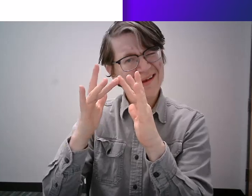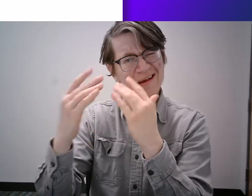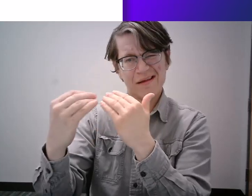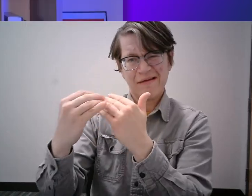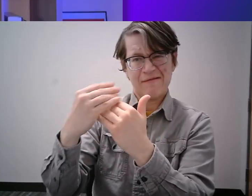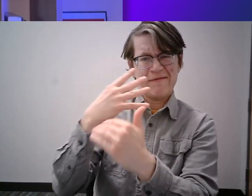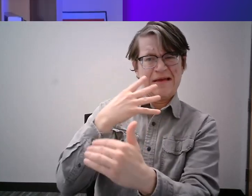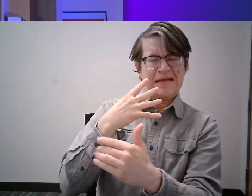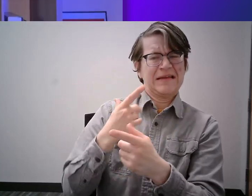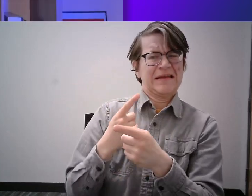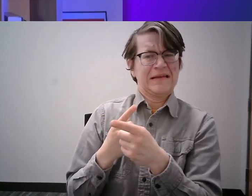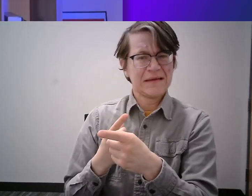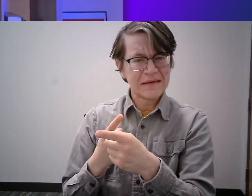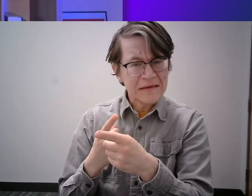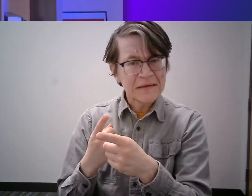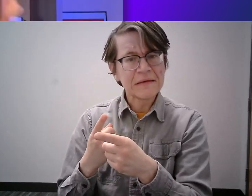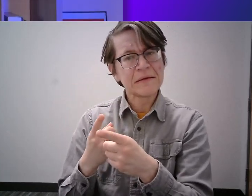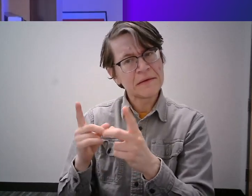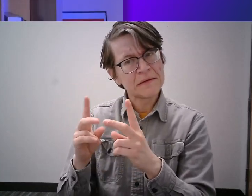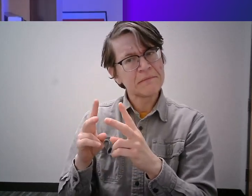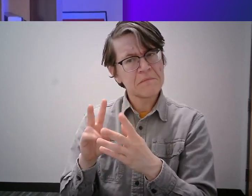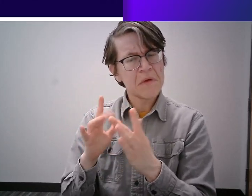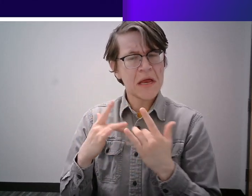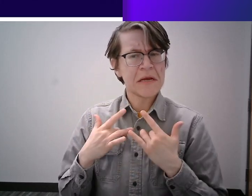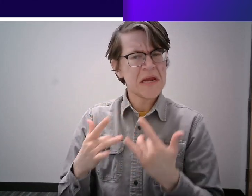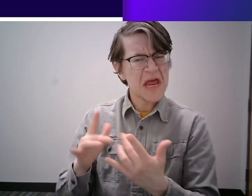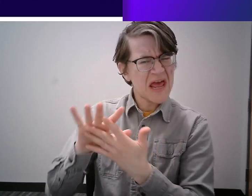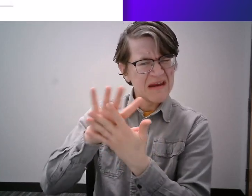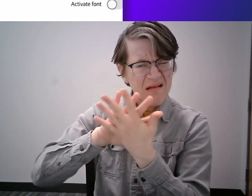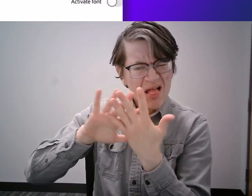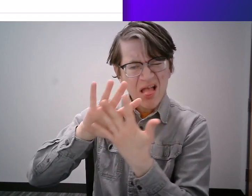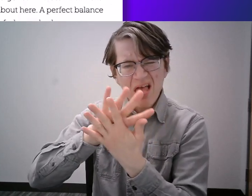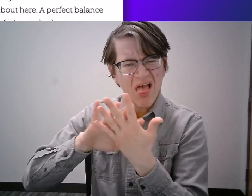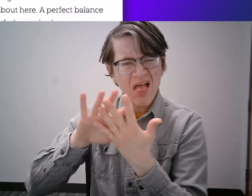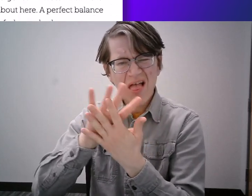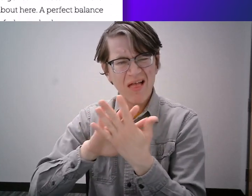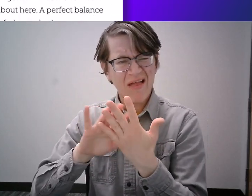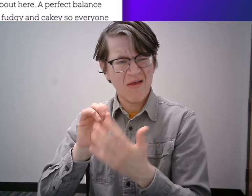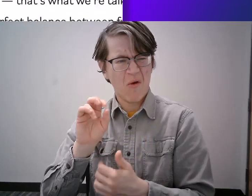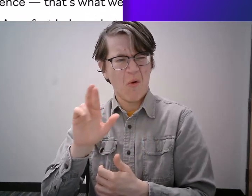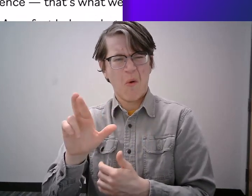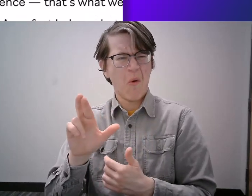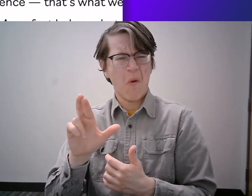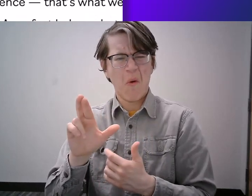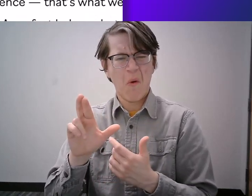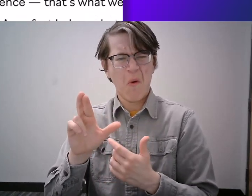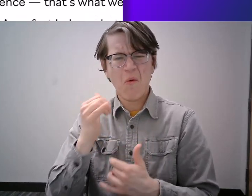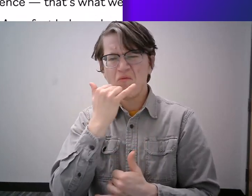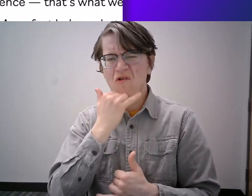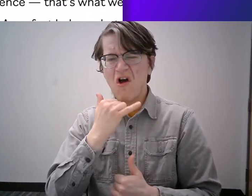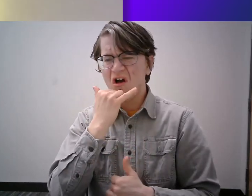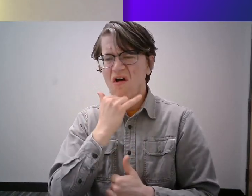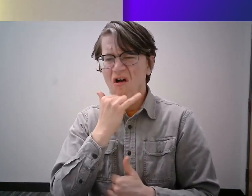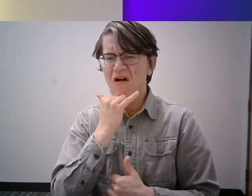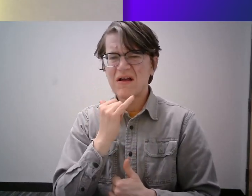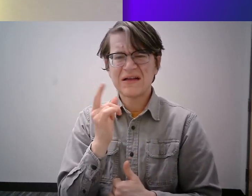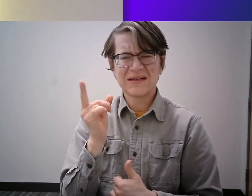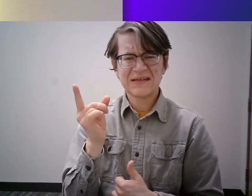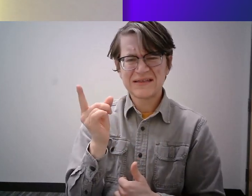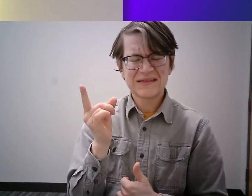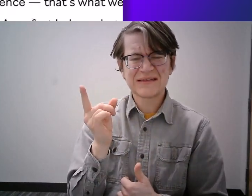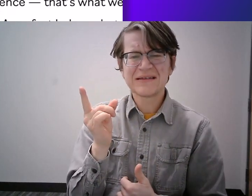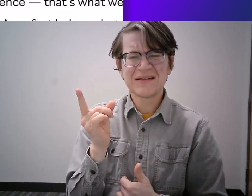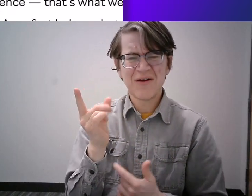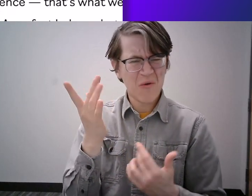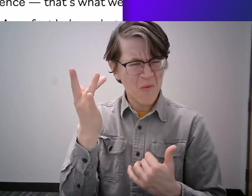is either very, very vague and fuzzy or just misguiding. Why should I want